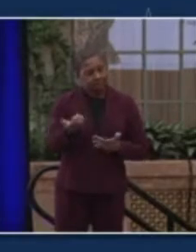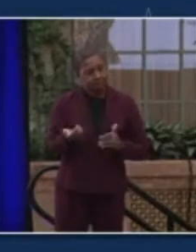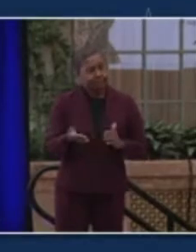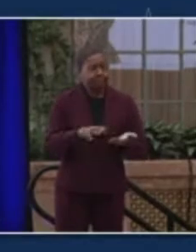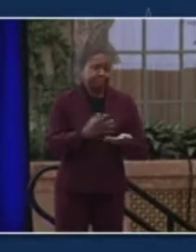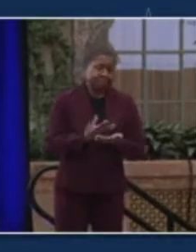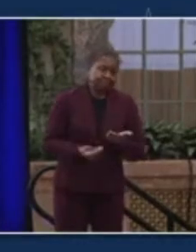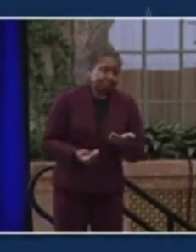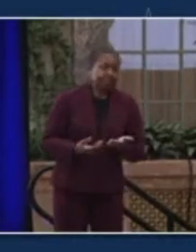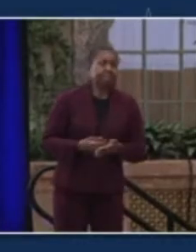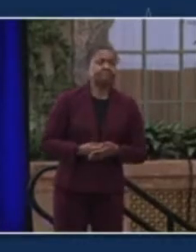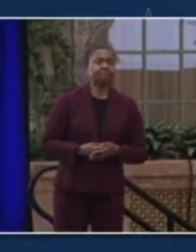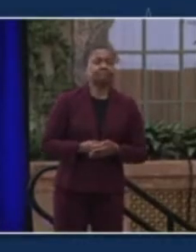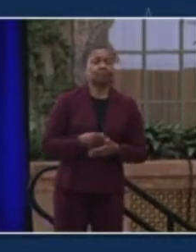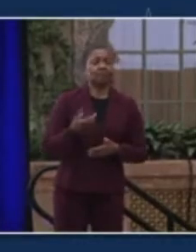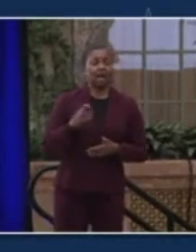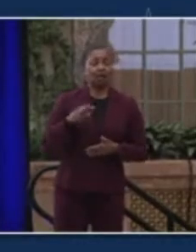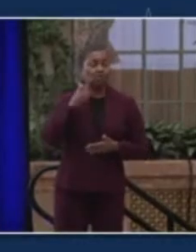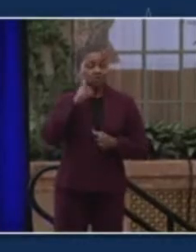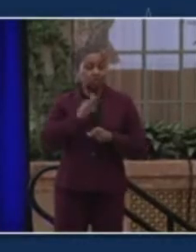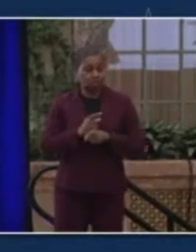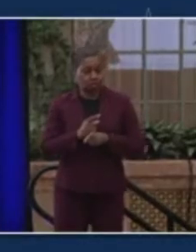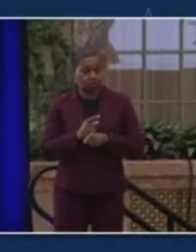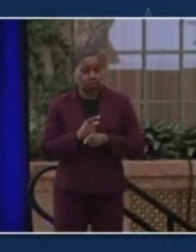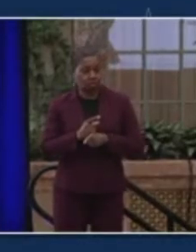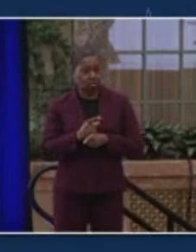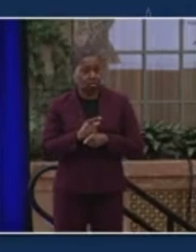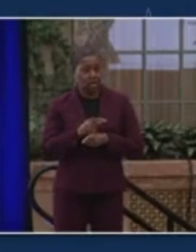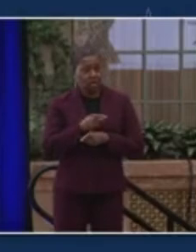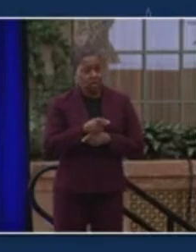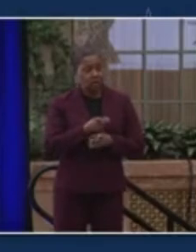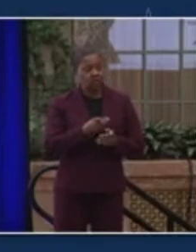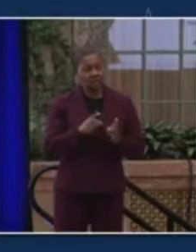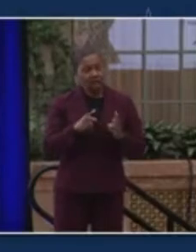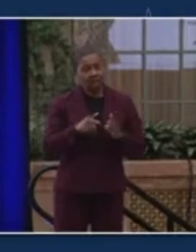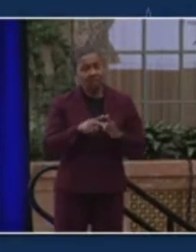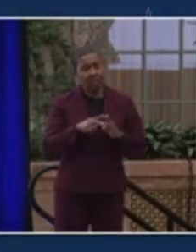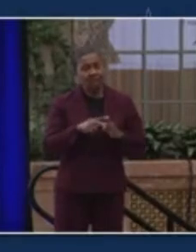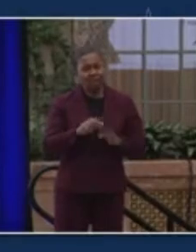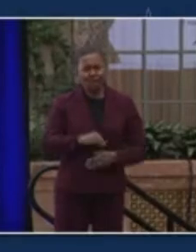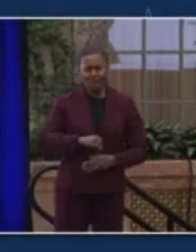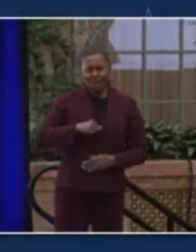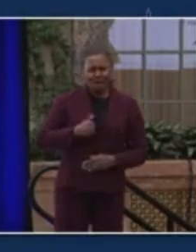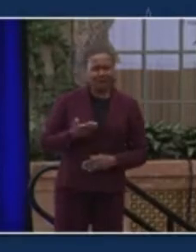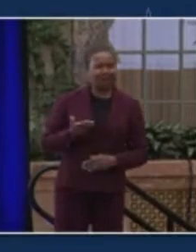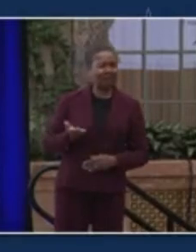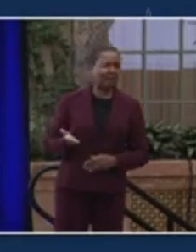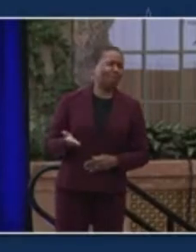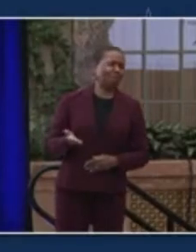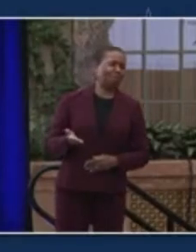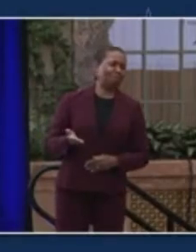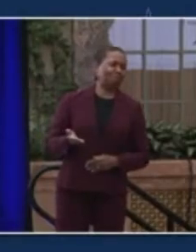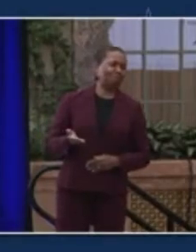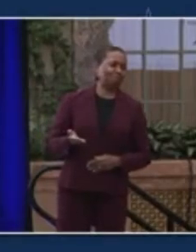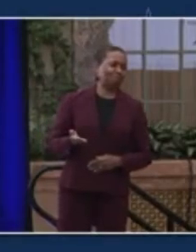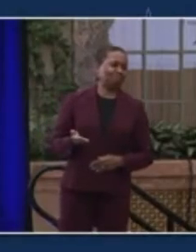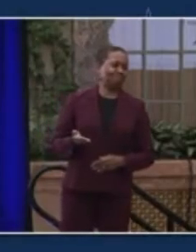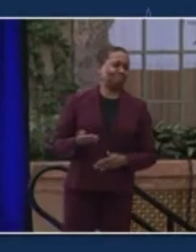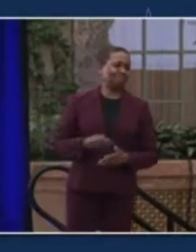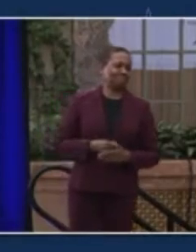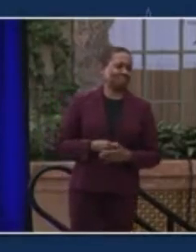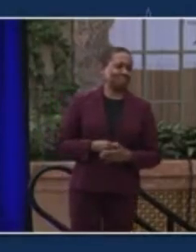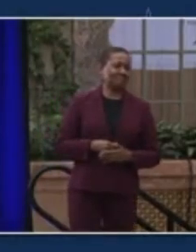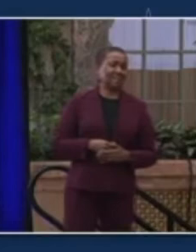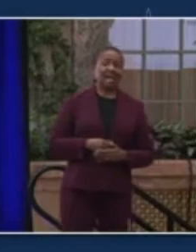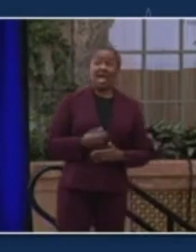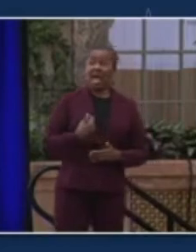peace, was Harold's sister. And she was so very, very proud of him, as